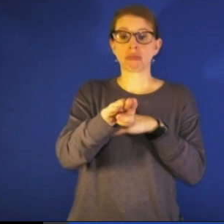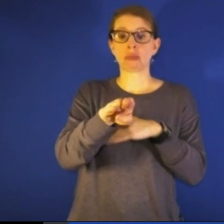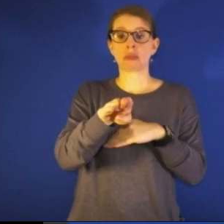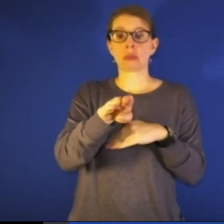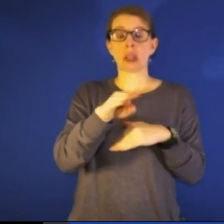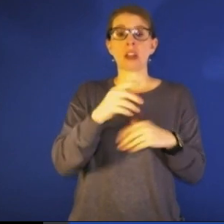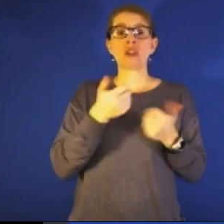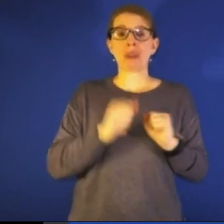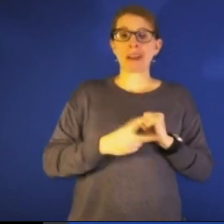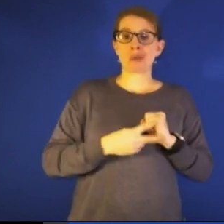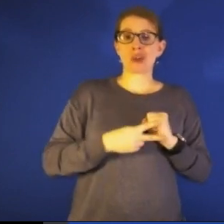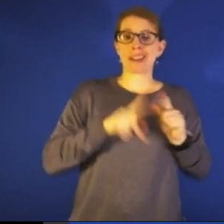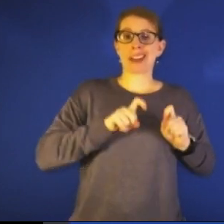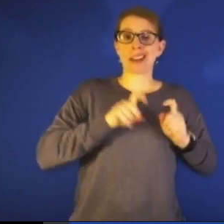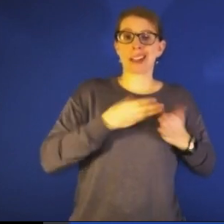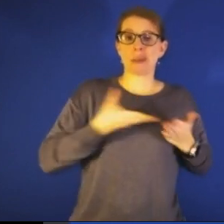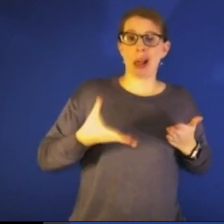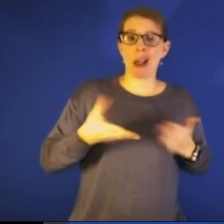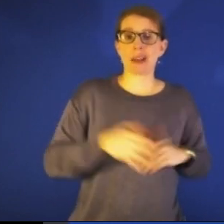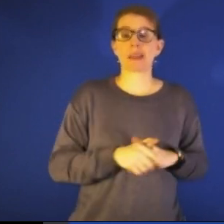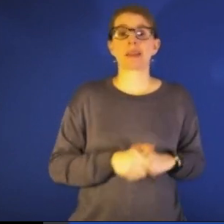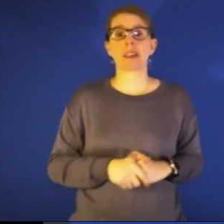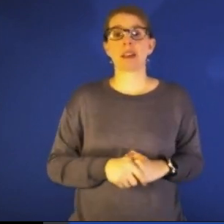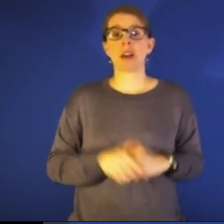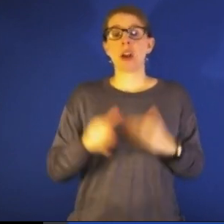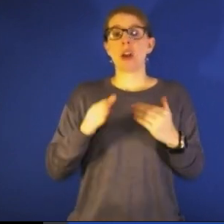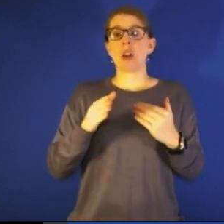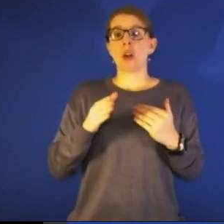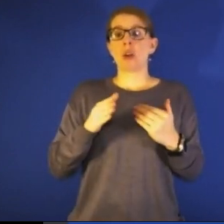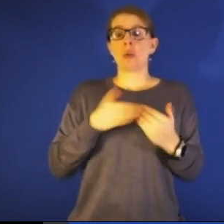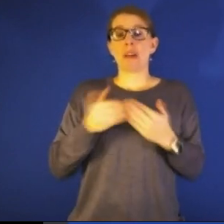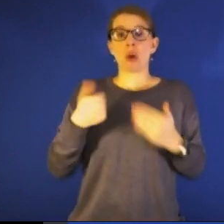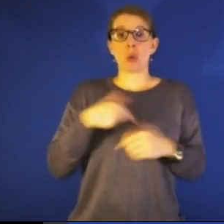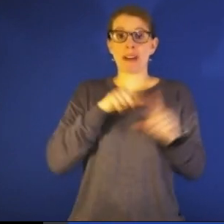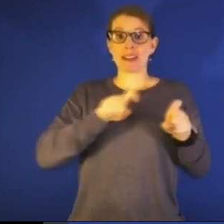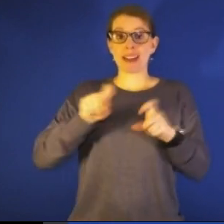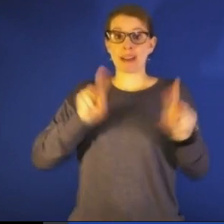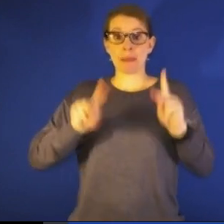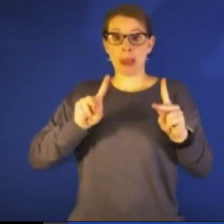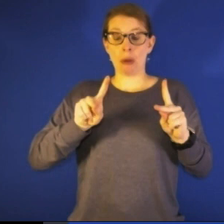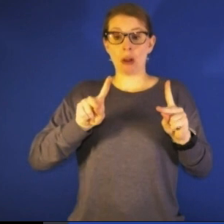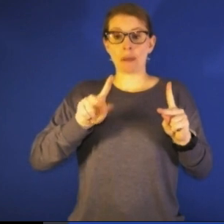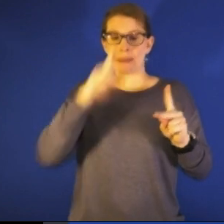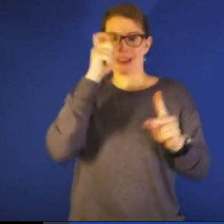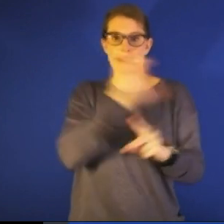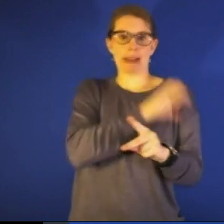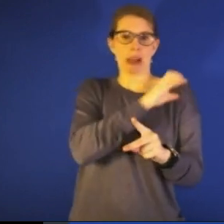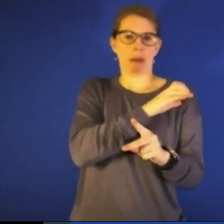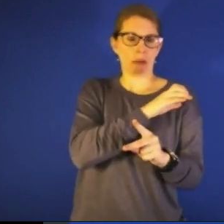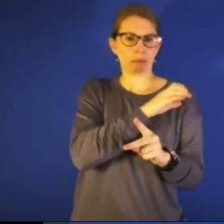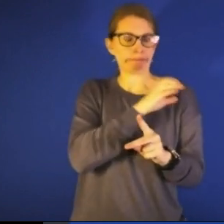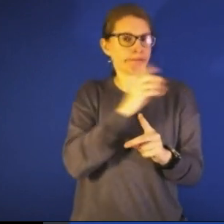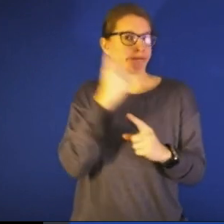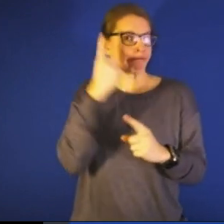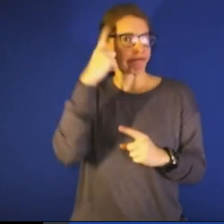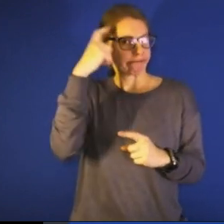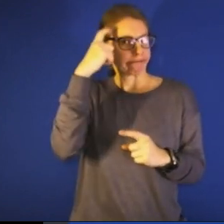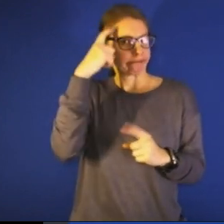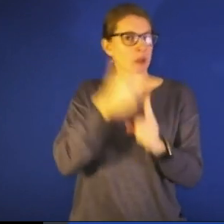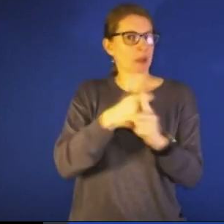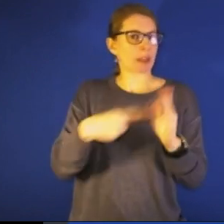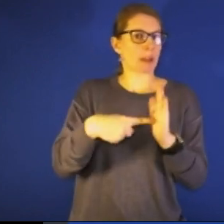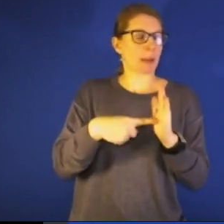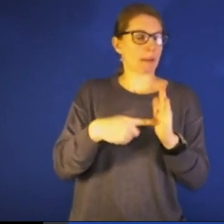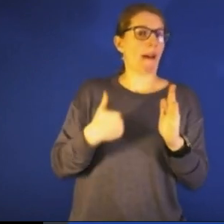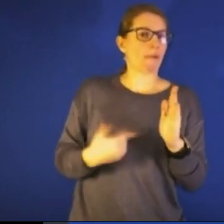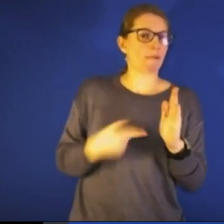to preserve the testing supplies. And so whenever we are testing people, it's because generally there's a clinical indication someone is having symptom. And so with us,